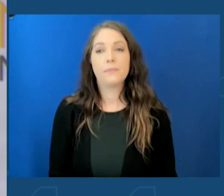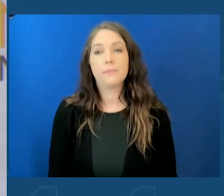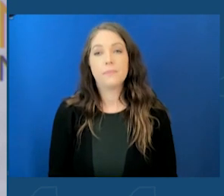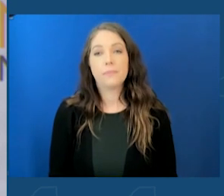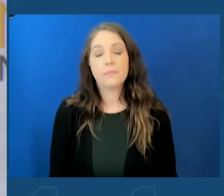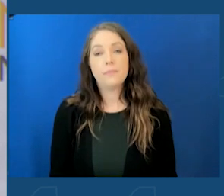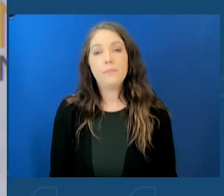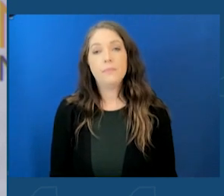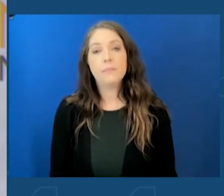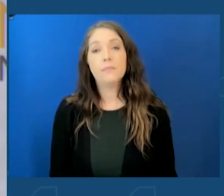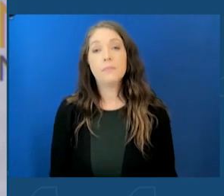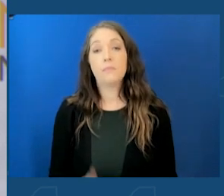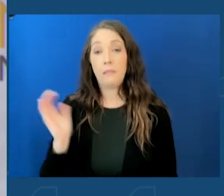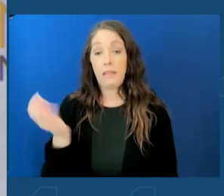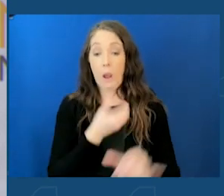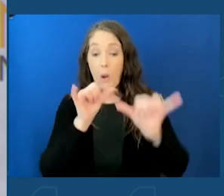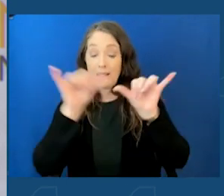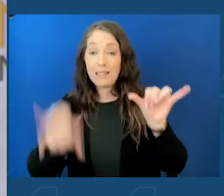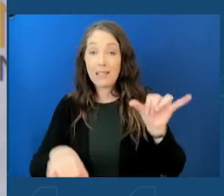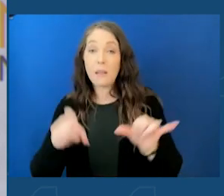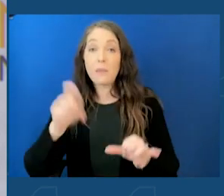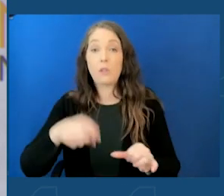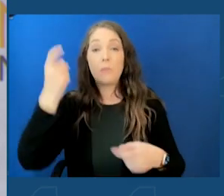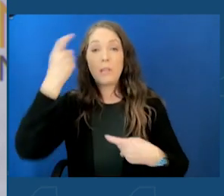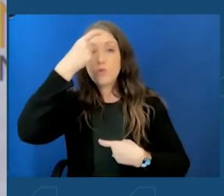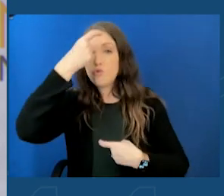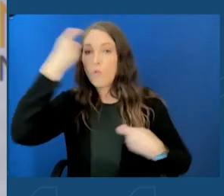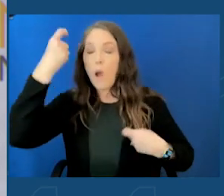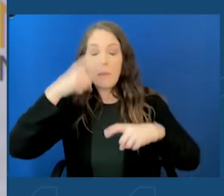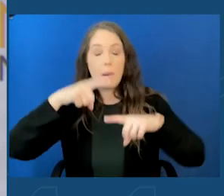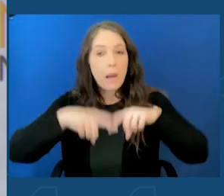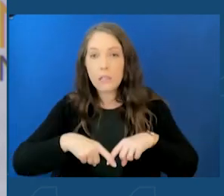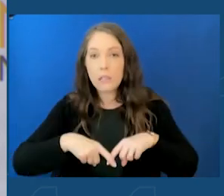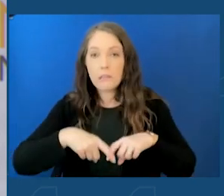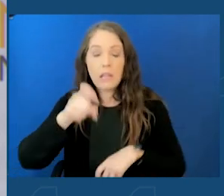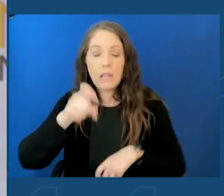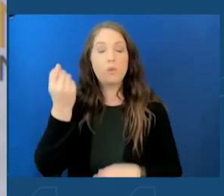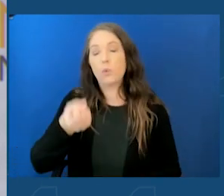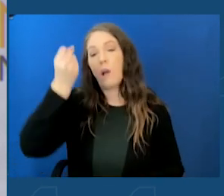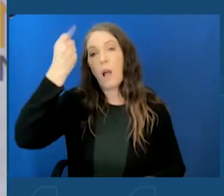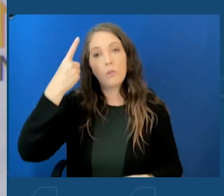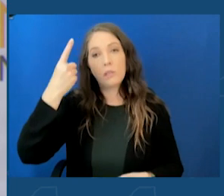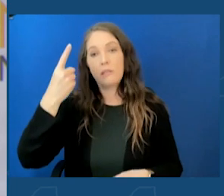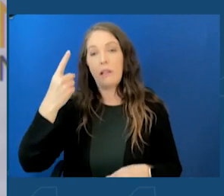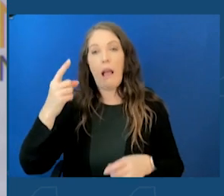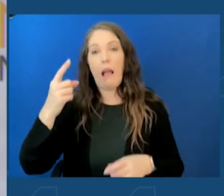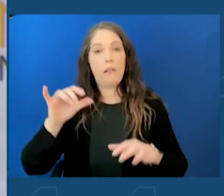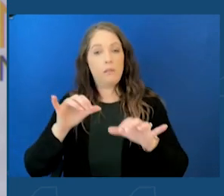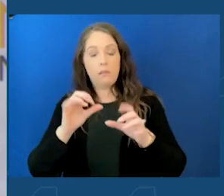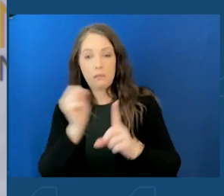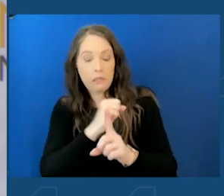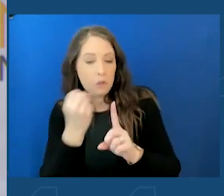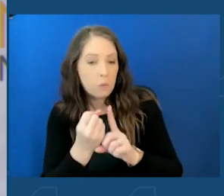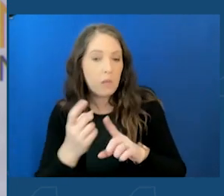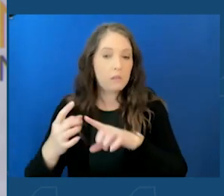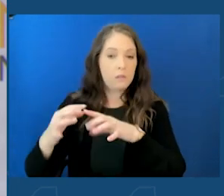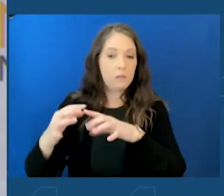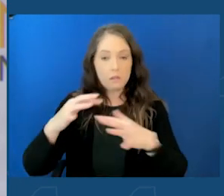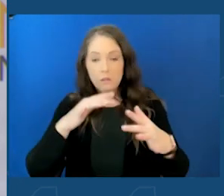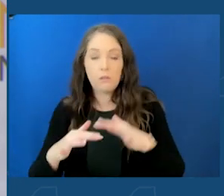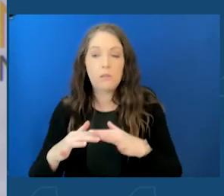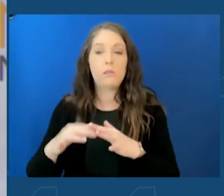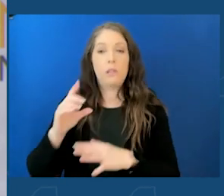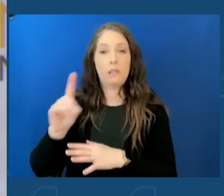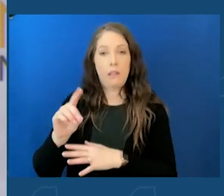Our systems need to be trauma-informed. They need to understand the dynamics of domestic violence. That isn't just physical abuse. When you knock on